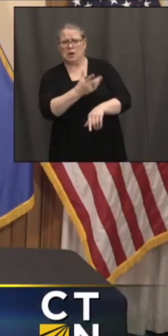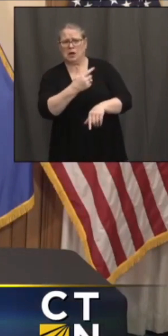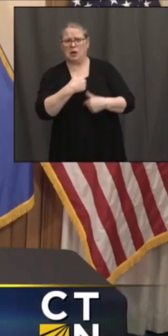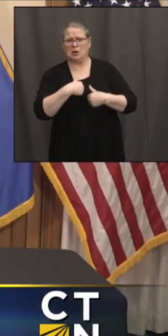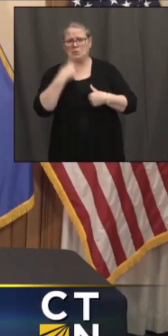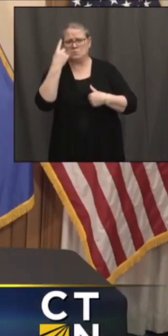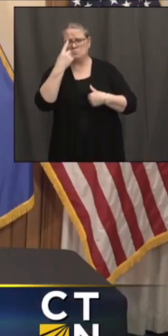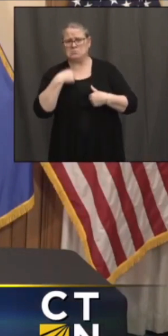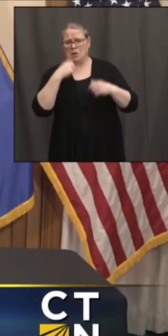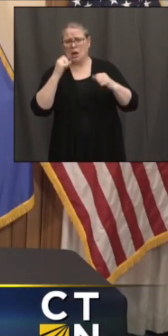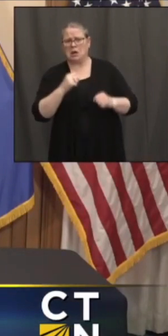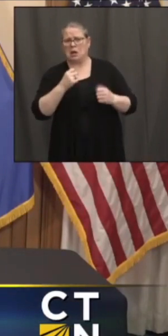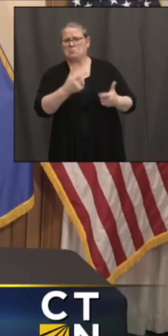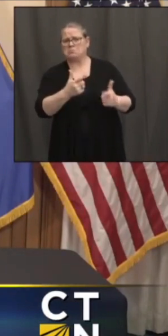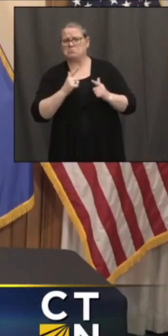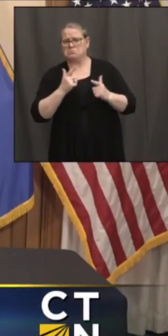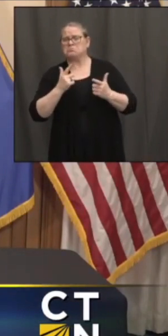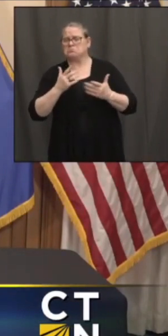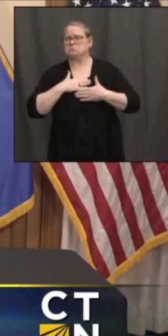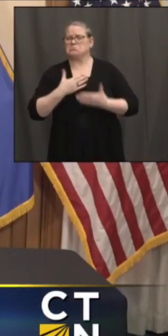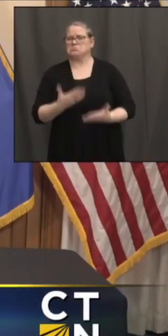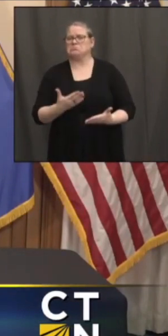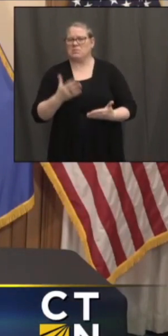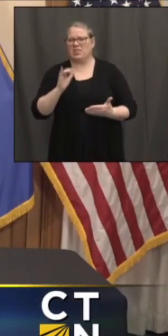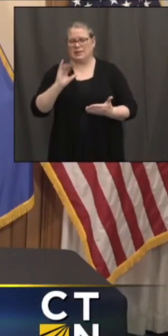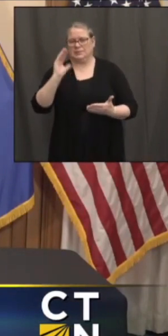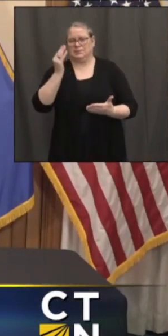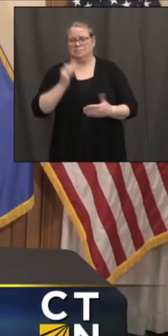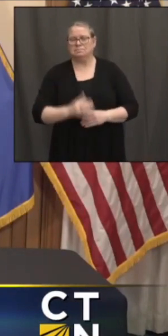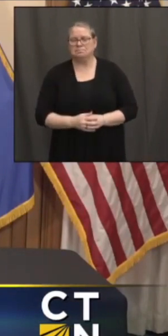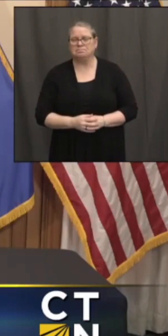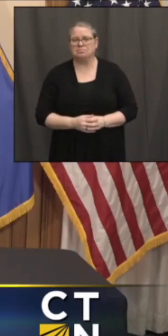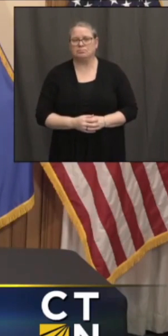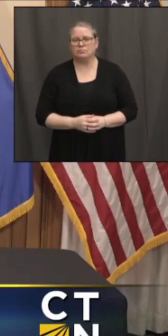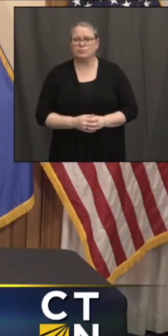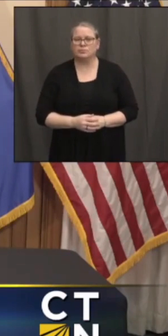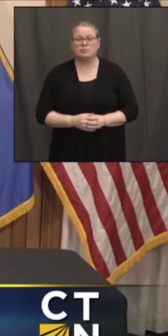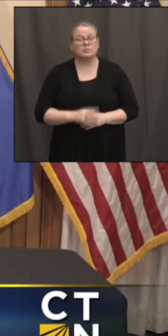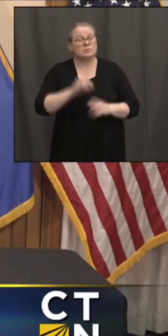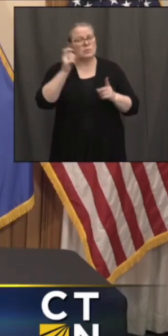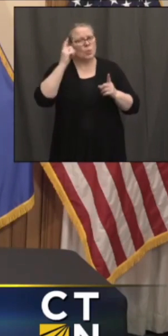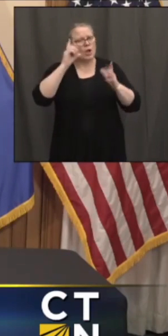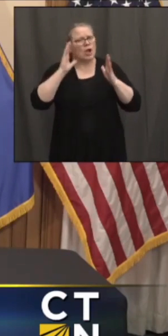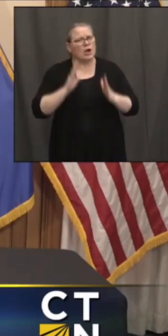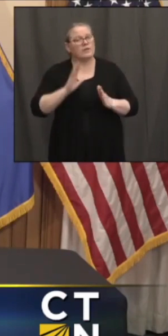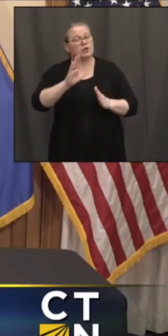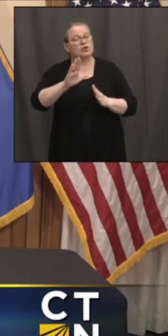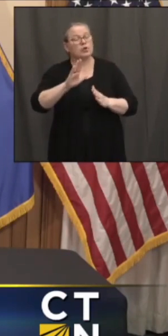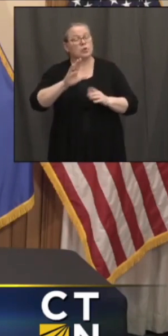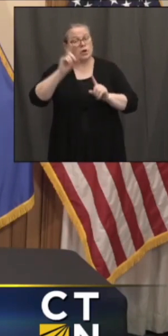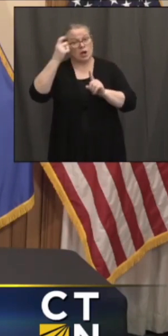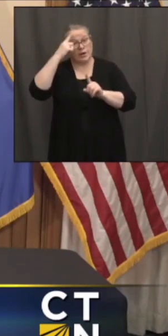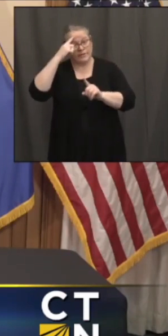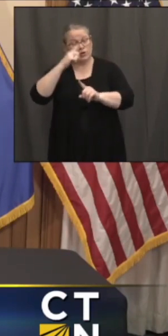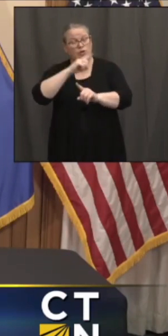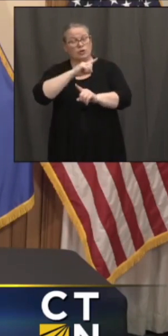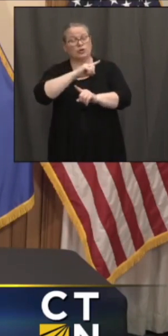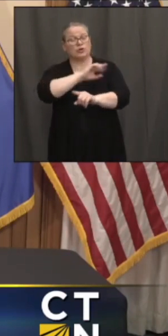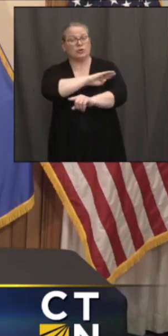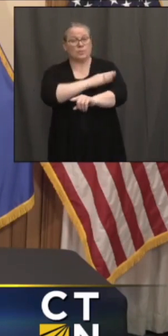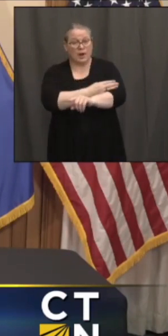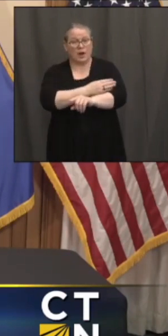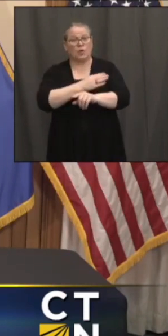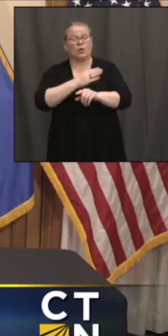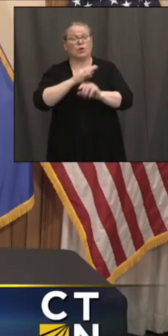regarding extending your executive orders, will civil immunity protections for nursing homes be among those? If so,